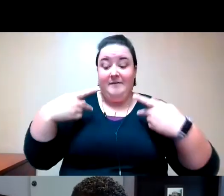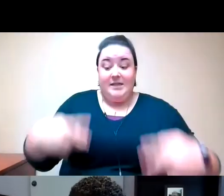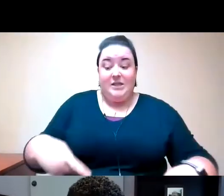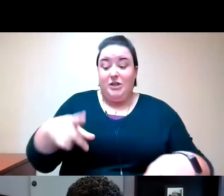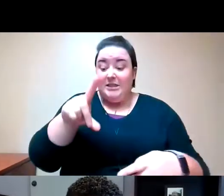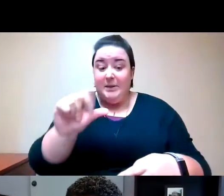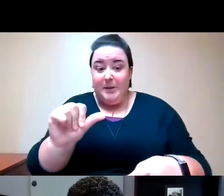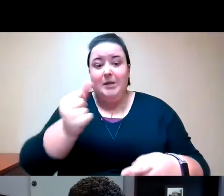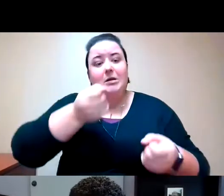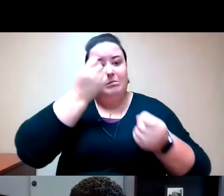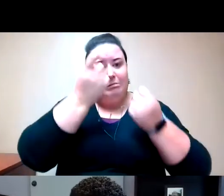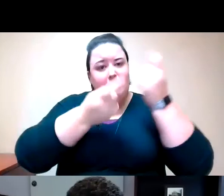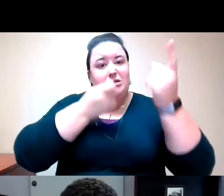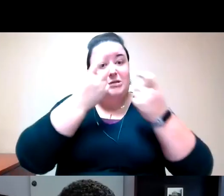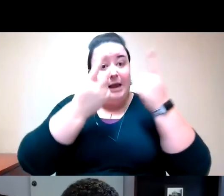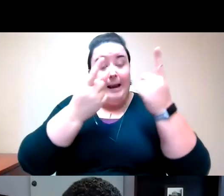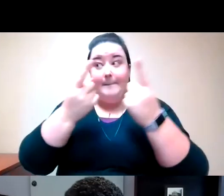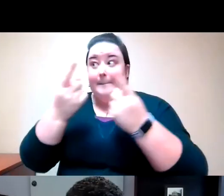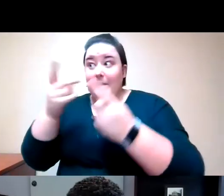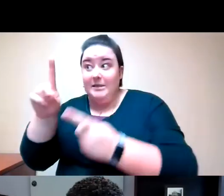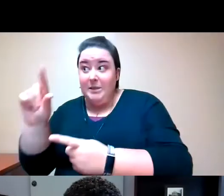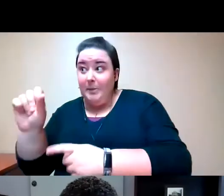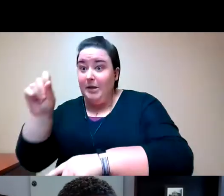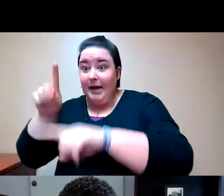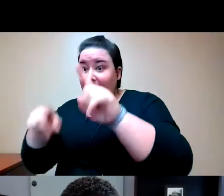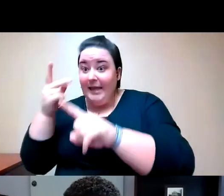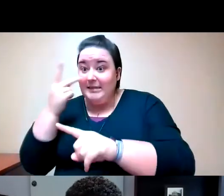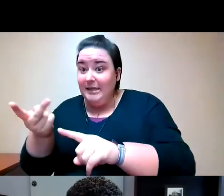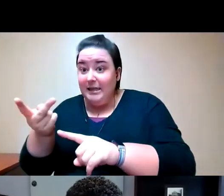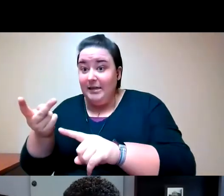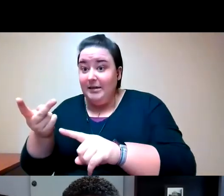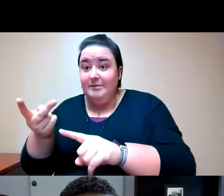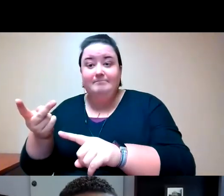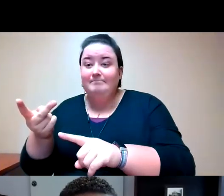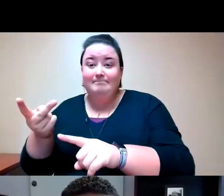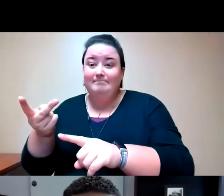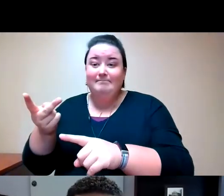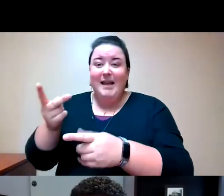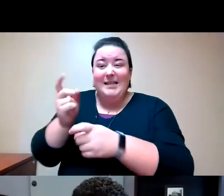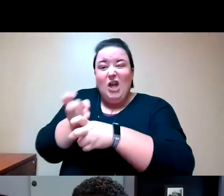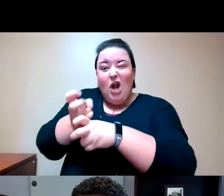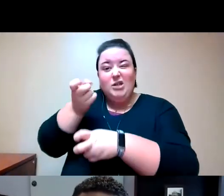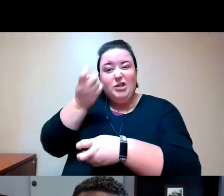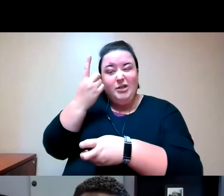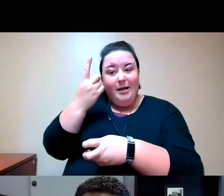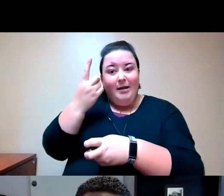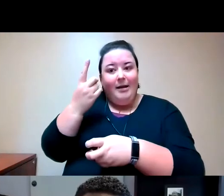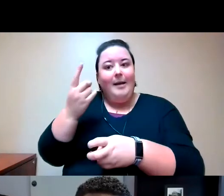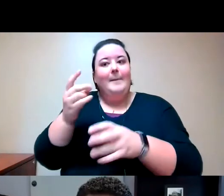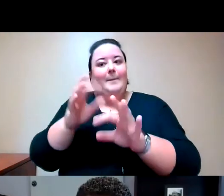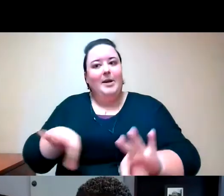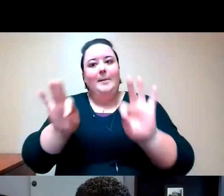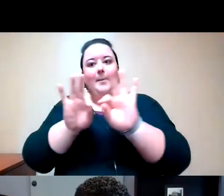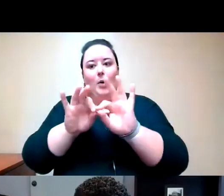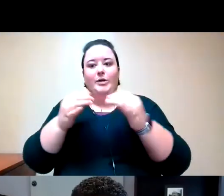that they cannot see. But another part of this journey for me is making sure that I give equal time to the invisible and